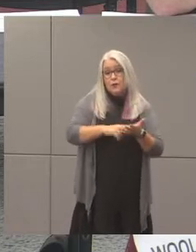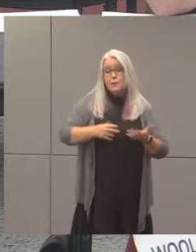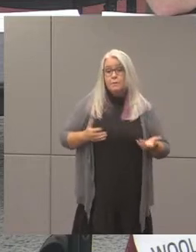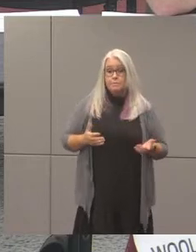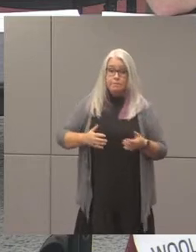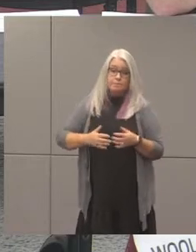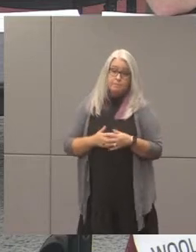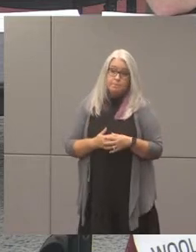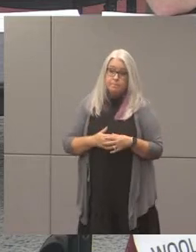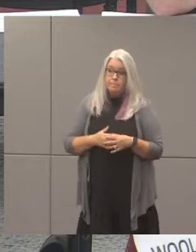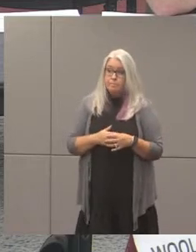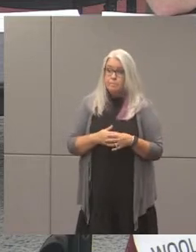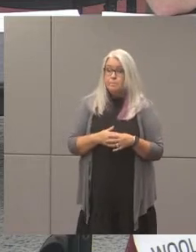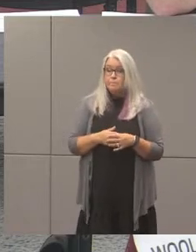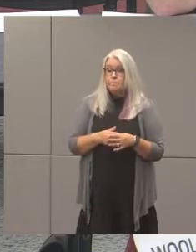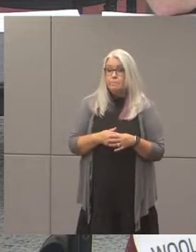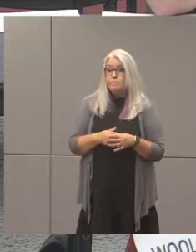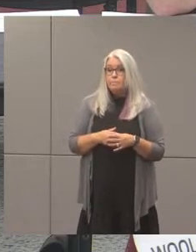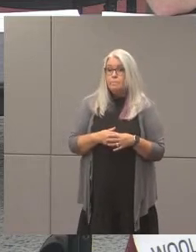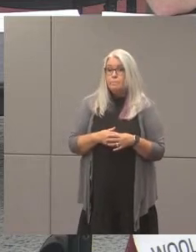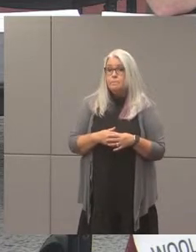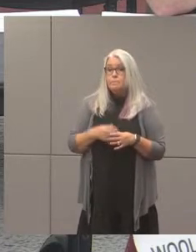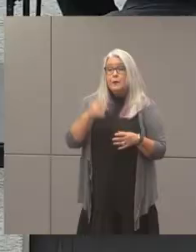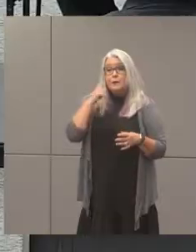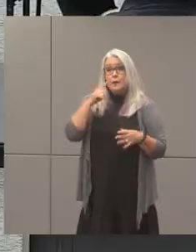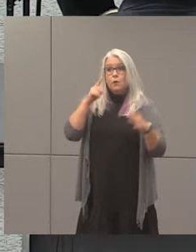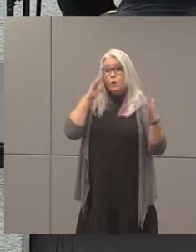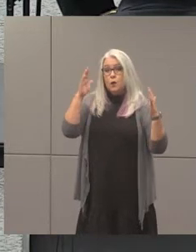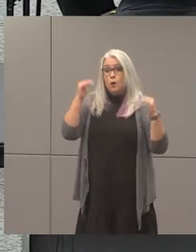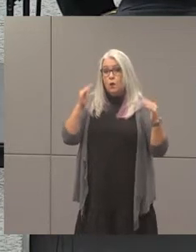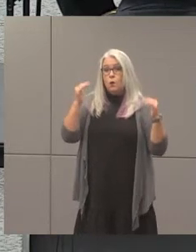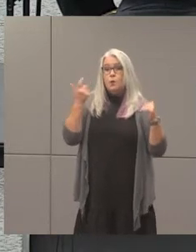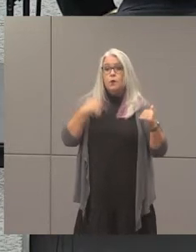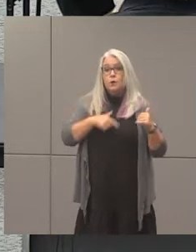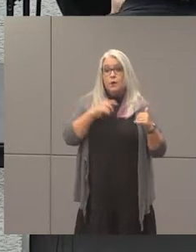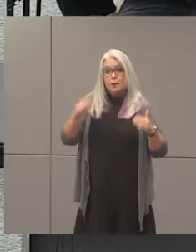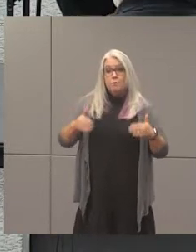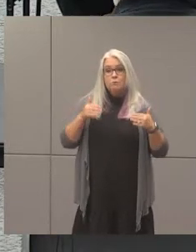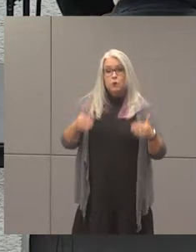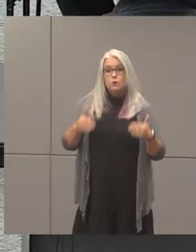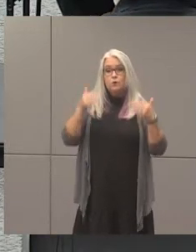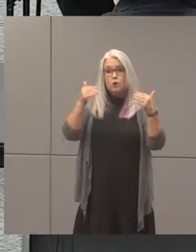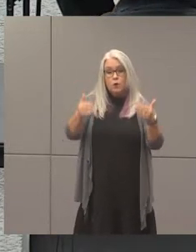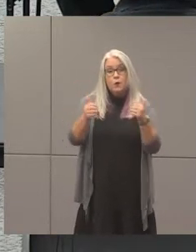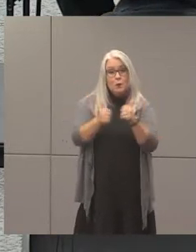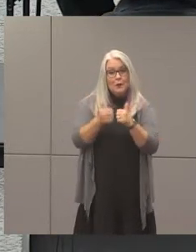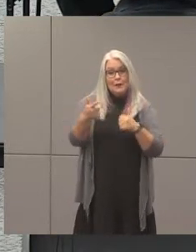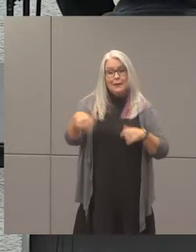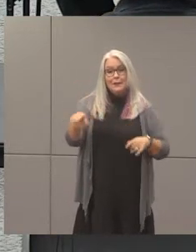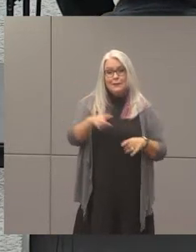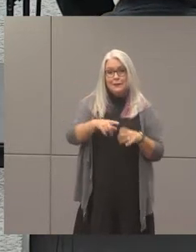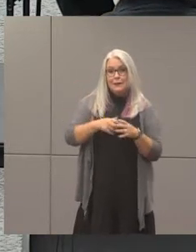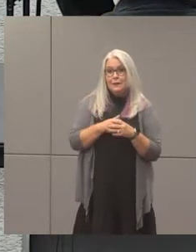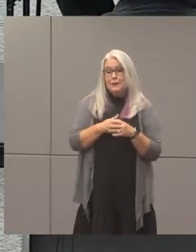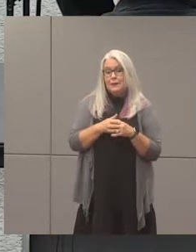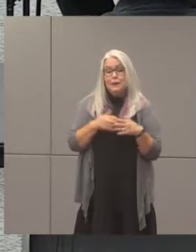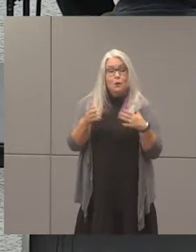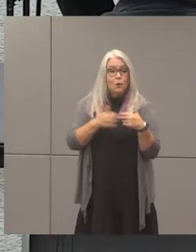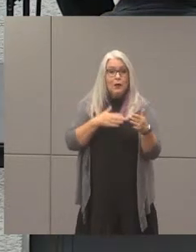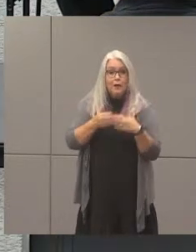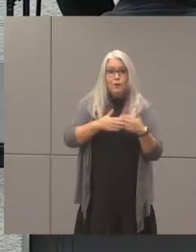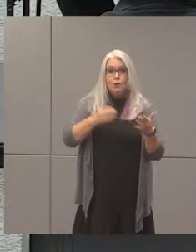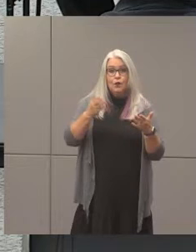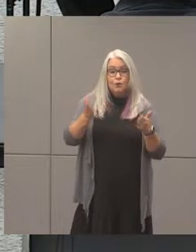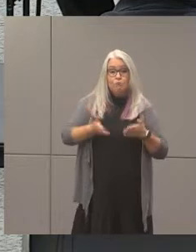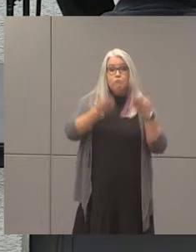And Trustee Daly. Sorry. I would hope if we move forward with this, that whatever proposed agreement